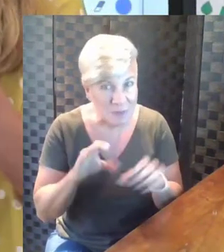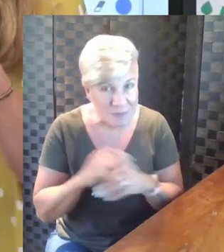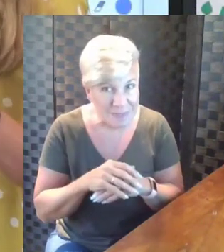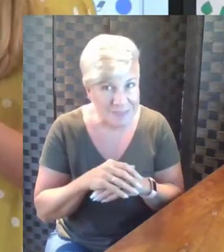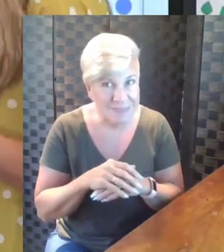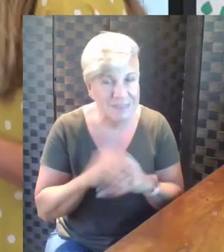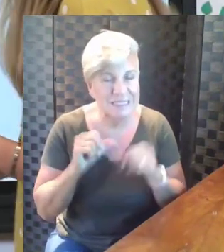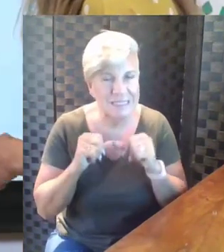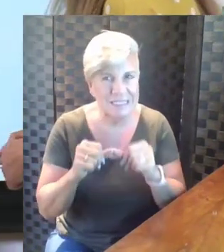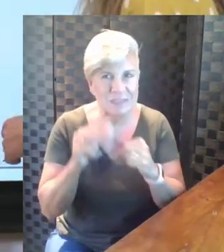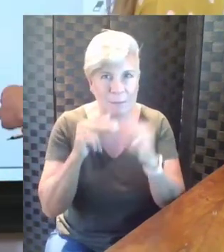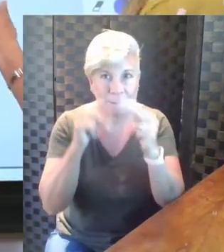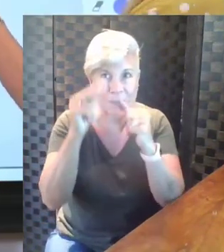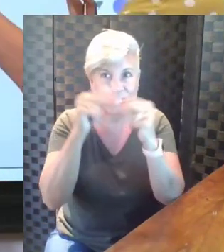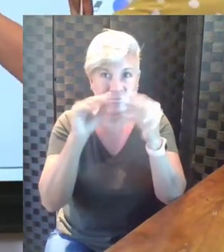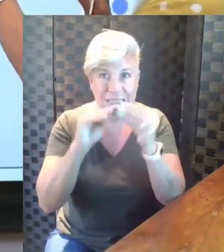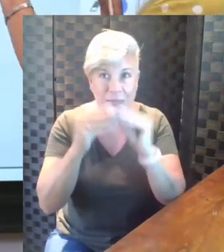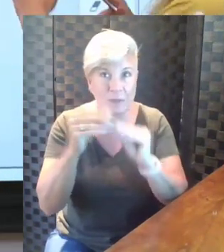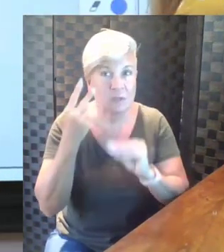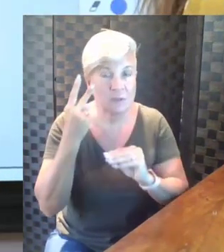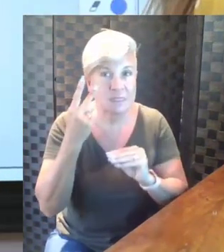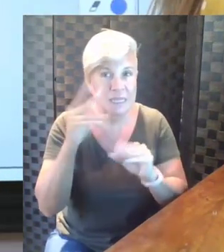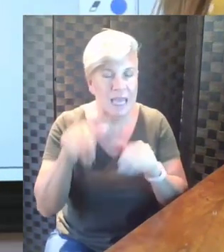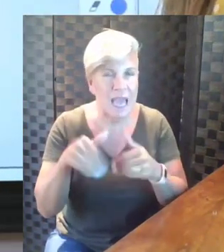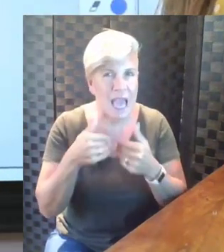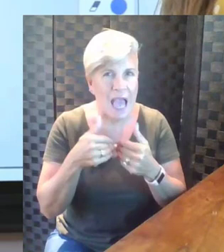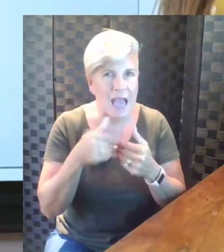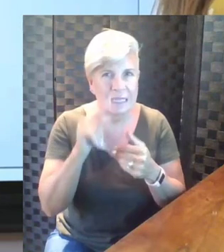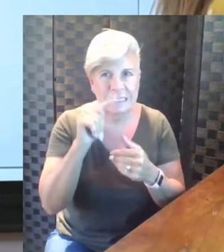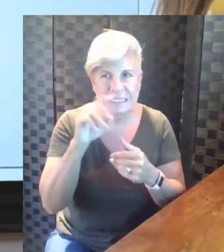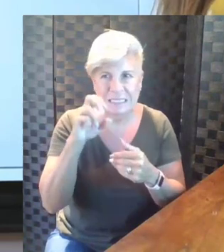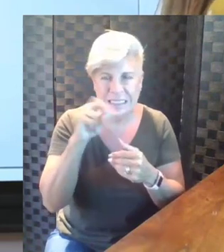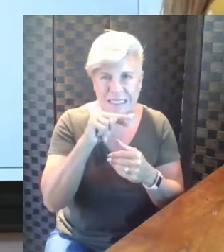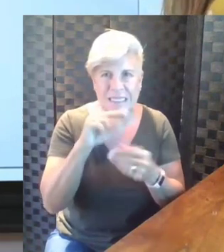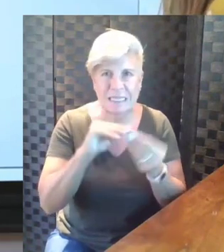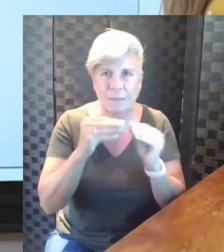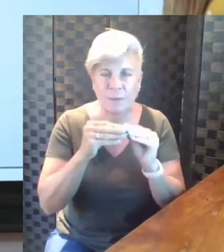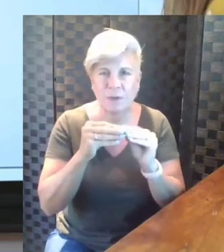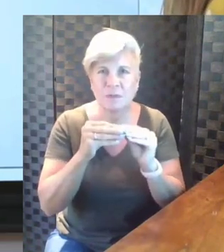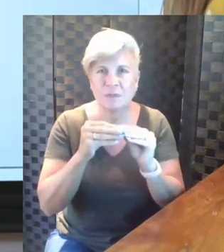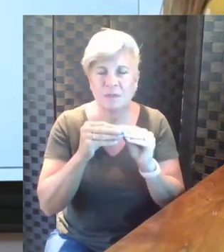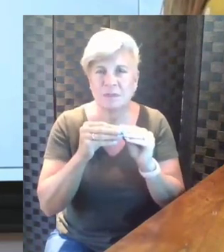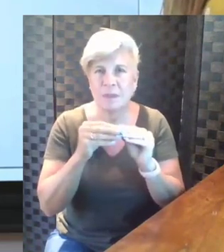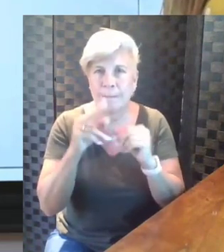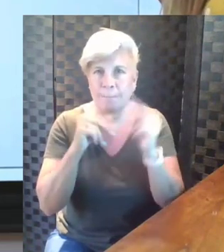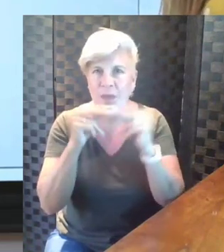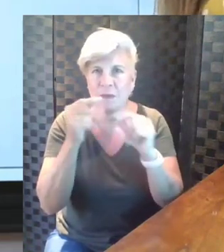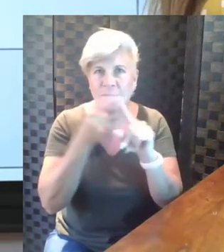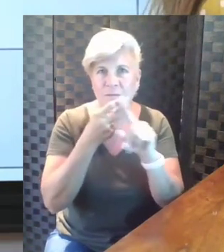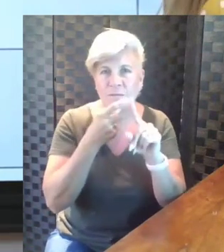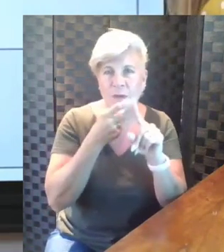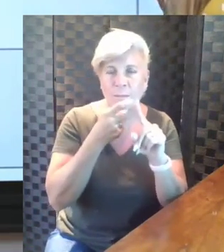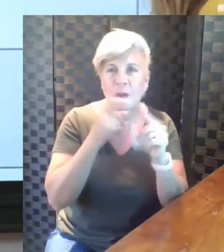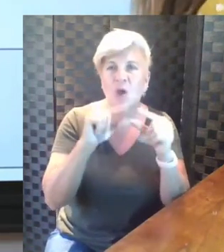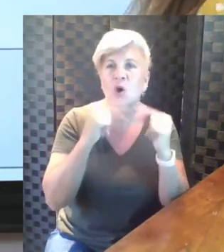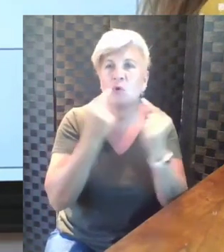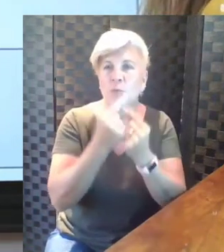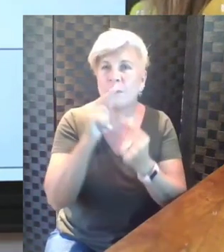So we're going to keep building these numbers so you can see how our teen numbers build from a group of